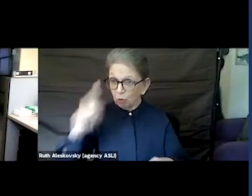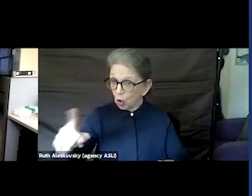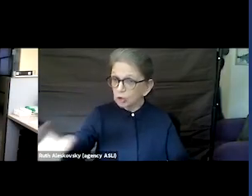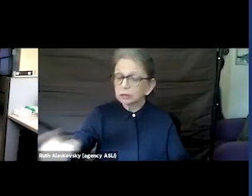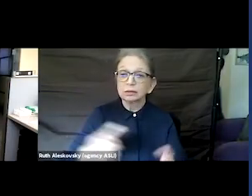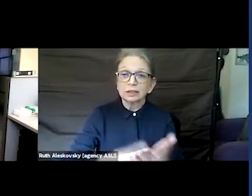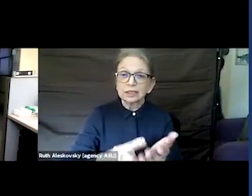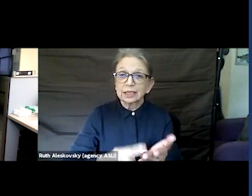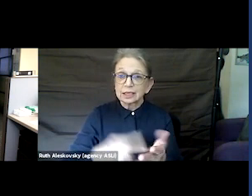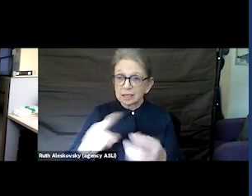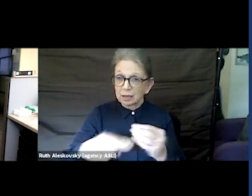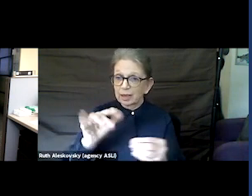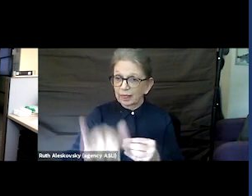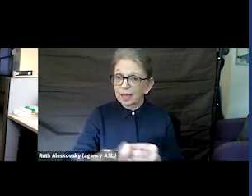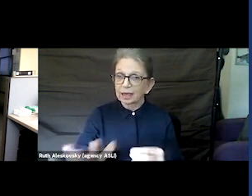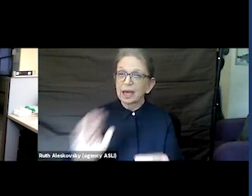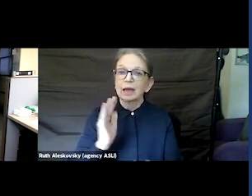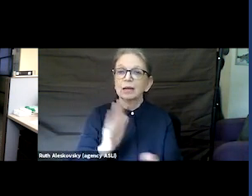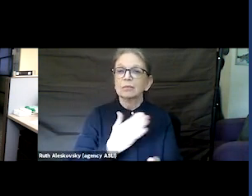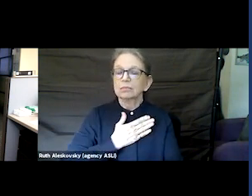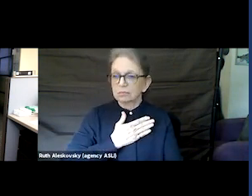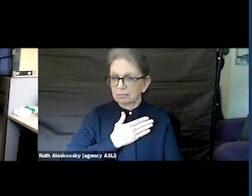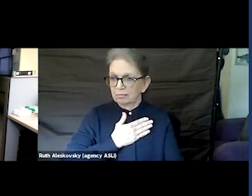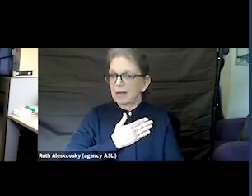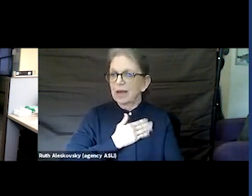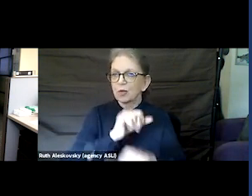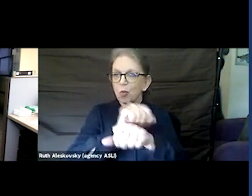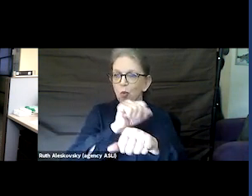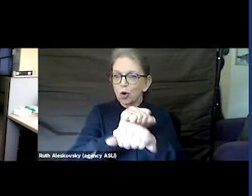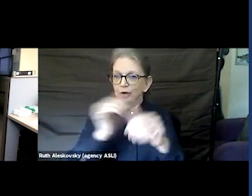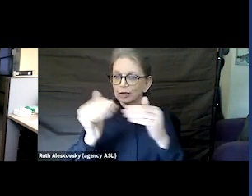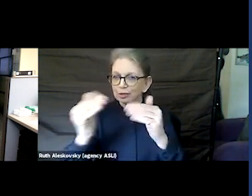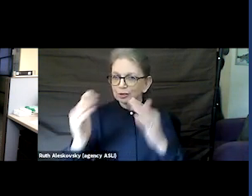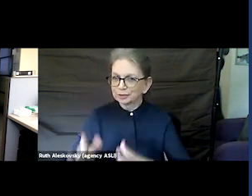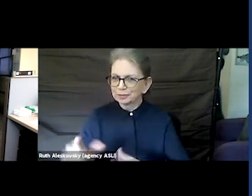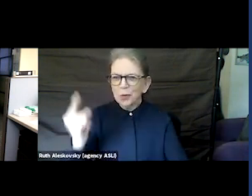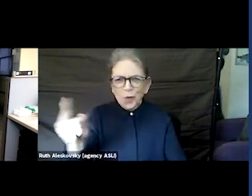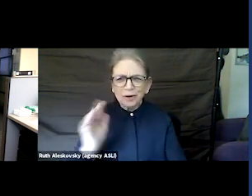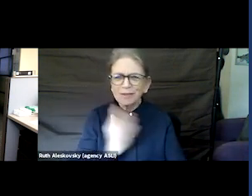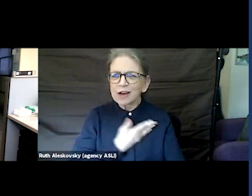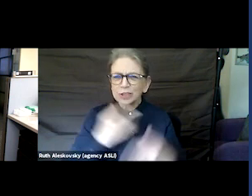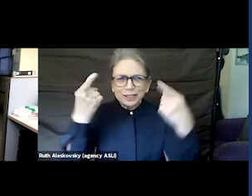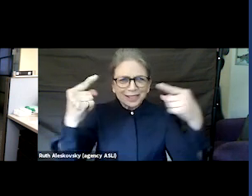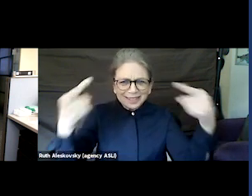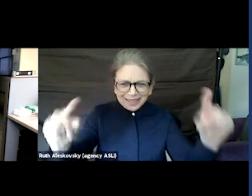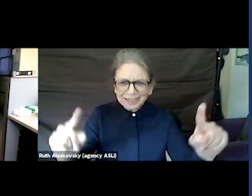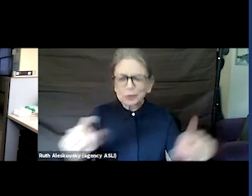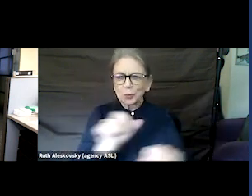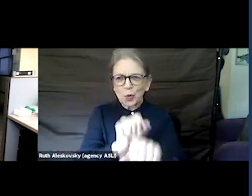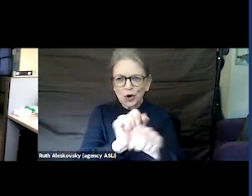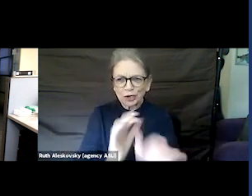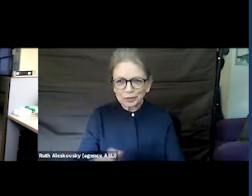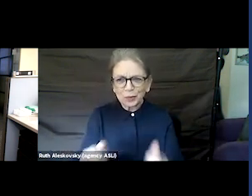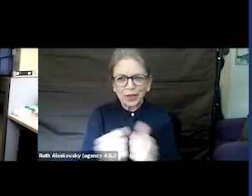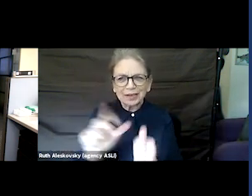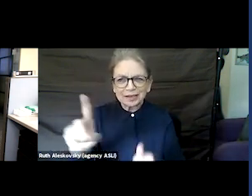colleague, Crystal Rivera, who is actually one of our success stories on her own right. So Crystal, I'm going to pass it on